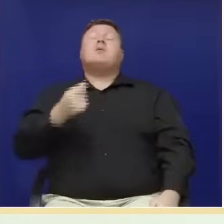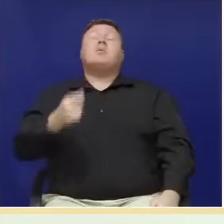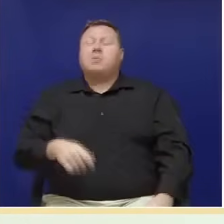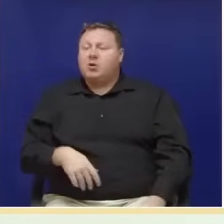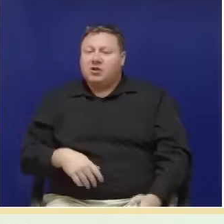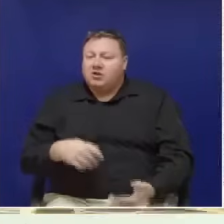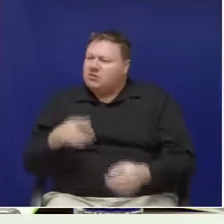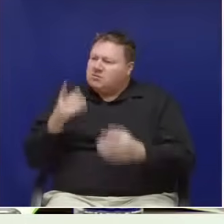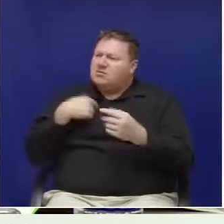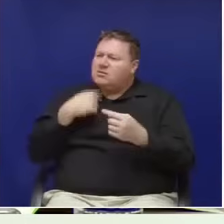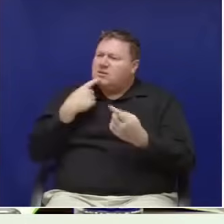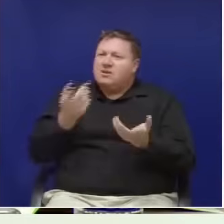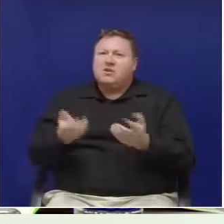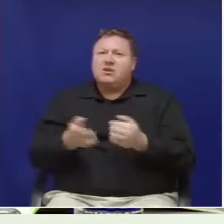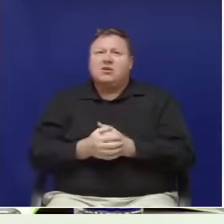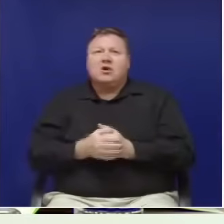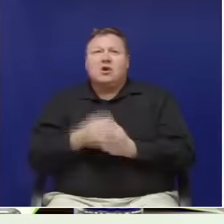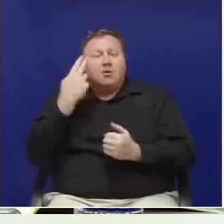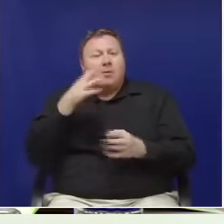Mente.